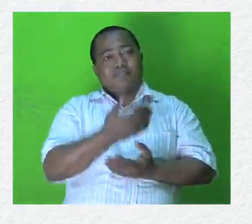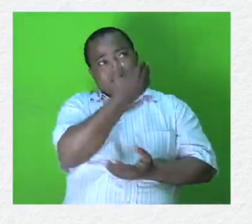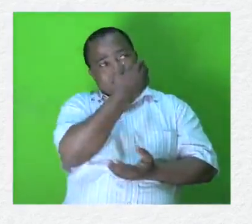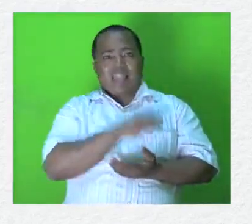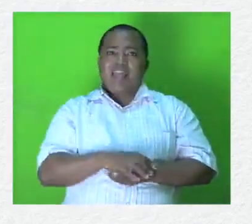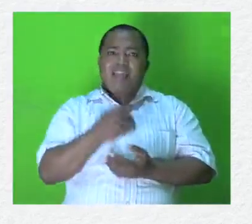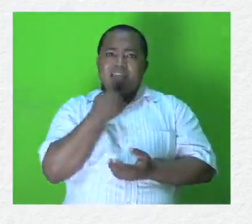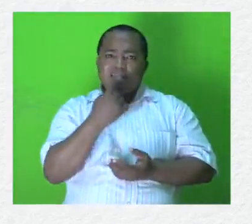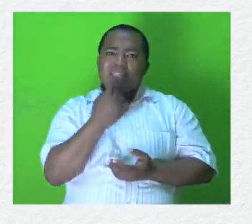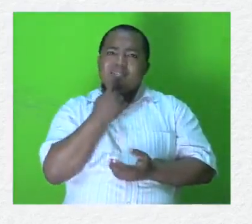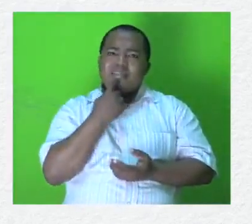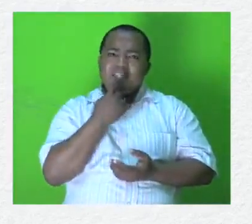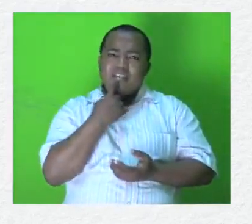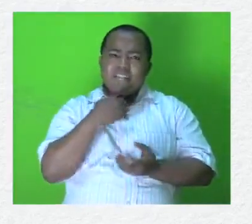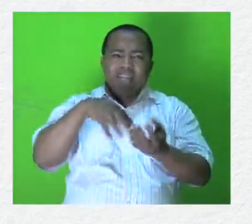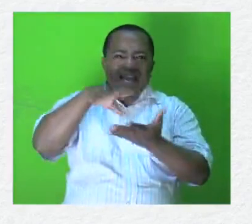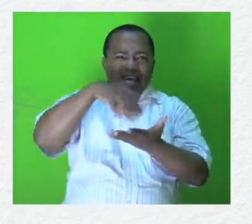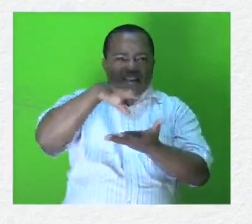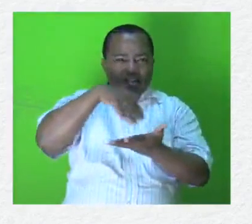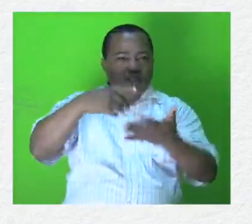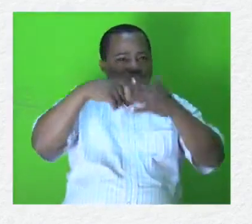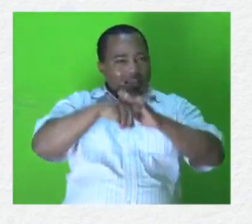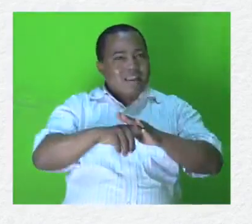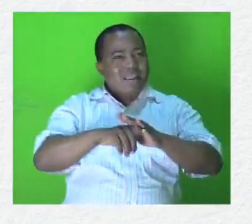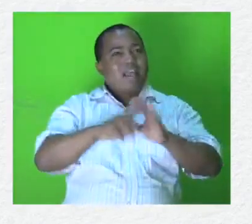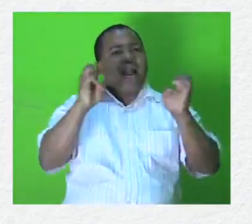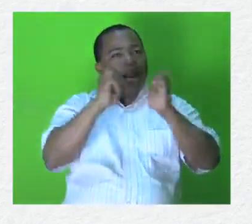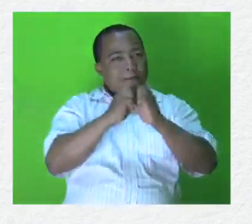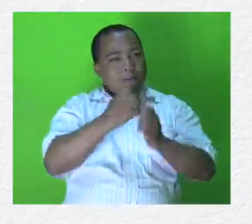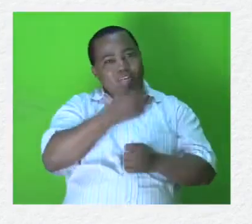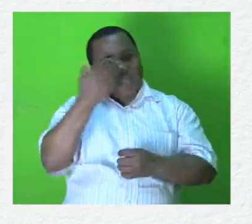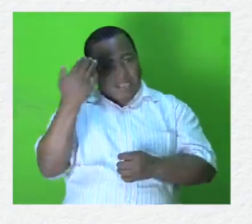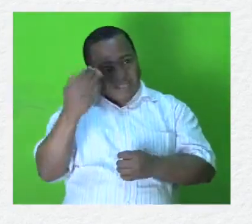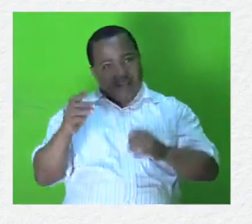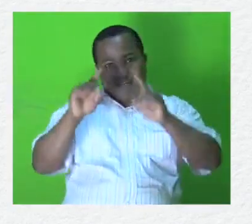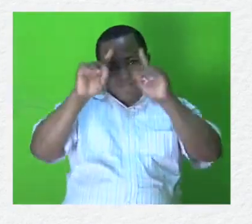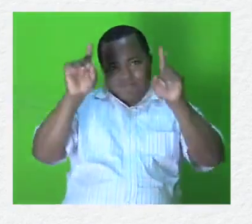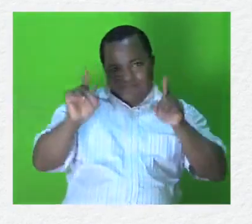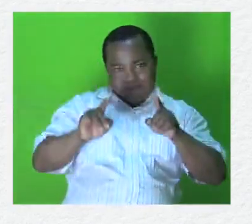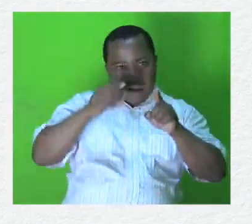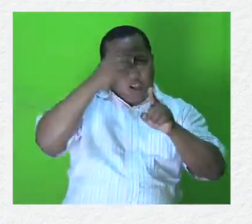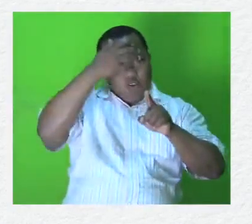Salt is a compound dissolved in another compound, water.